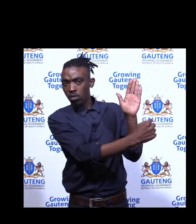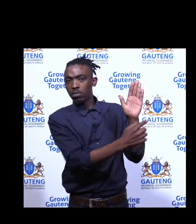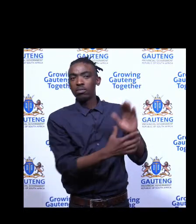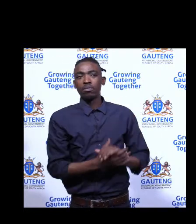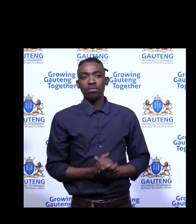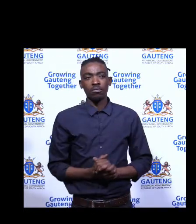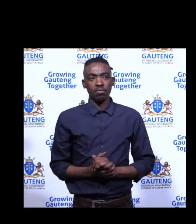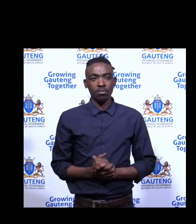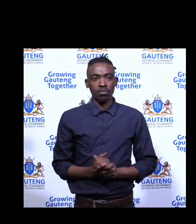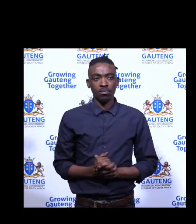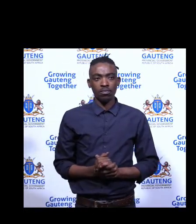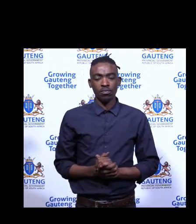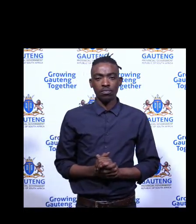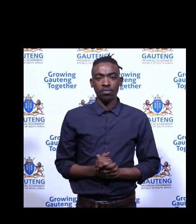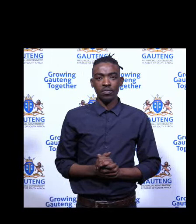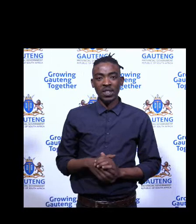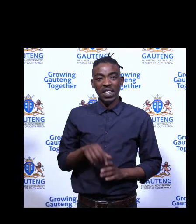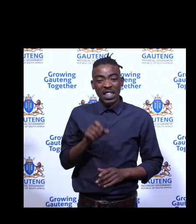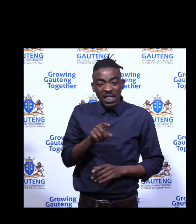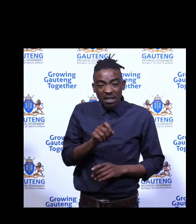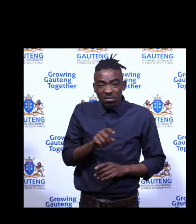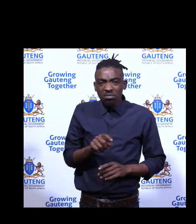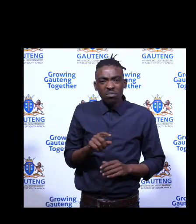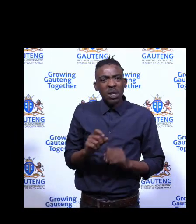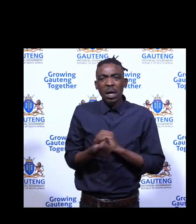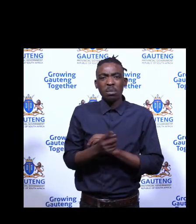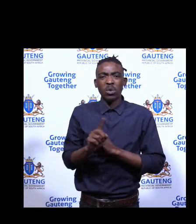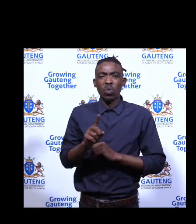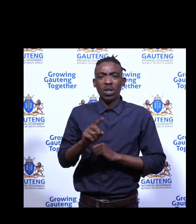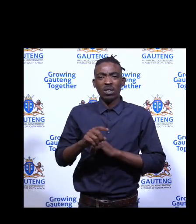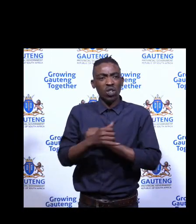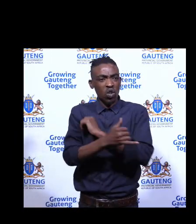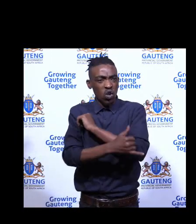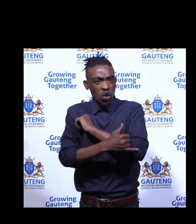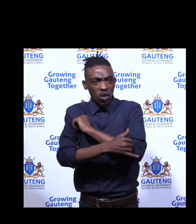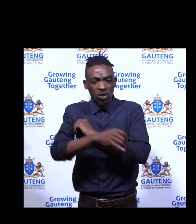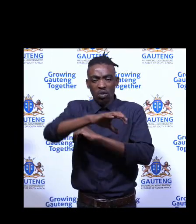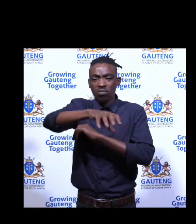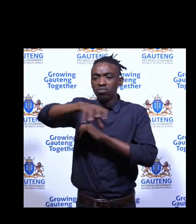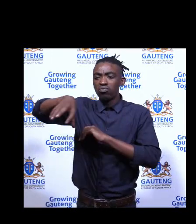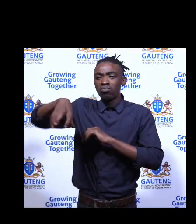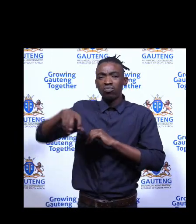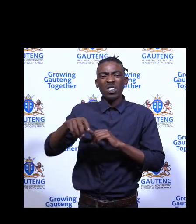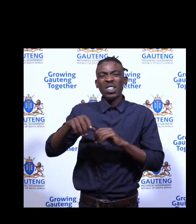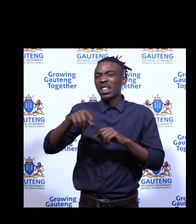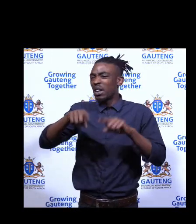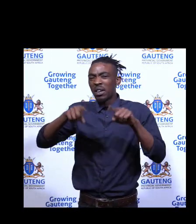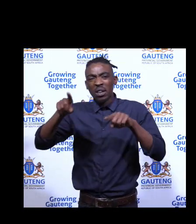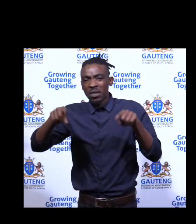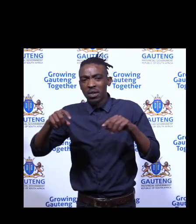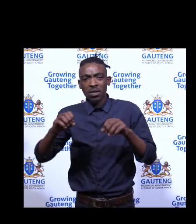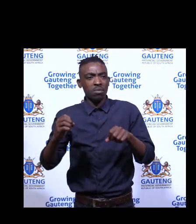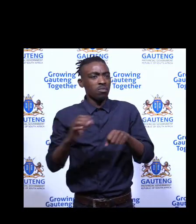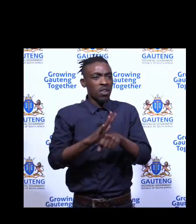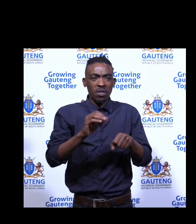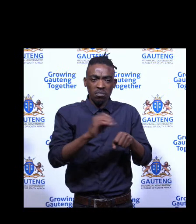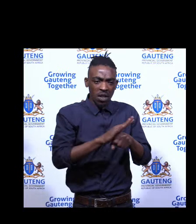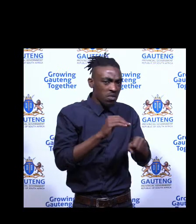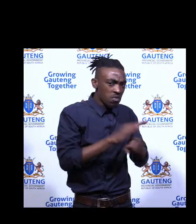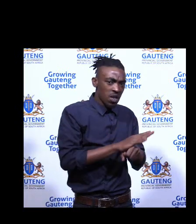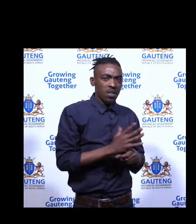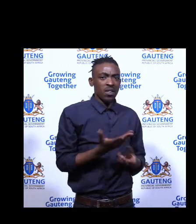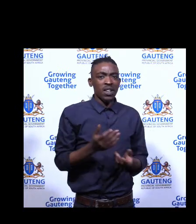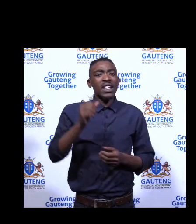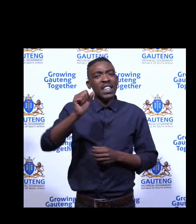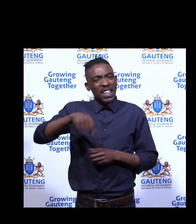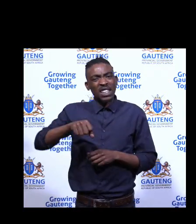the random transmission that occurs everywhere in the province. That's the real driver of the pandemic. Unfortunately, the pandemic is